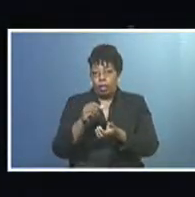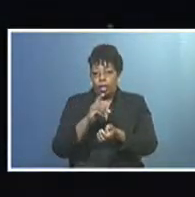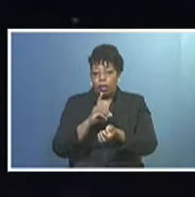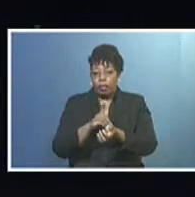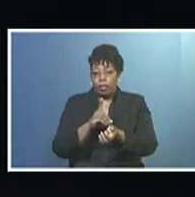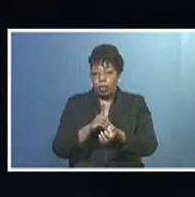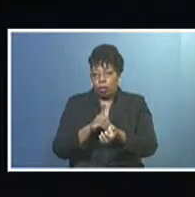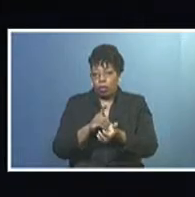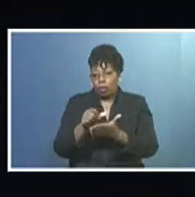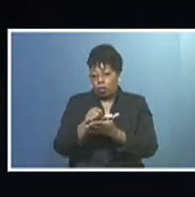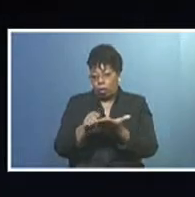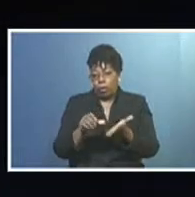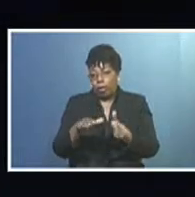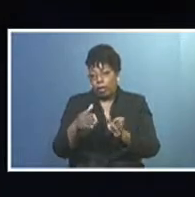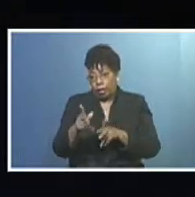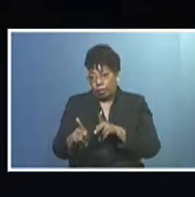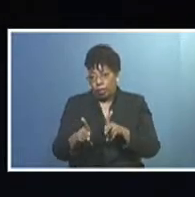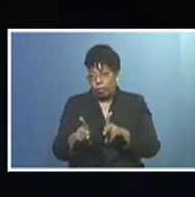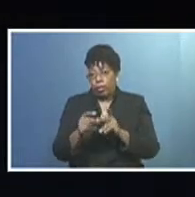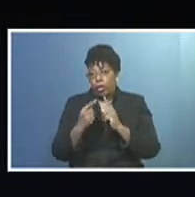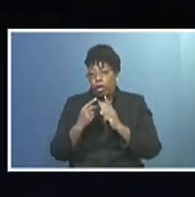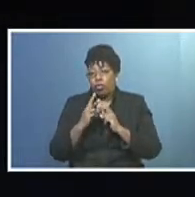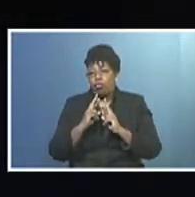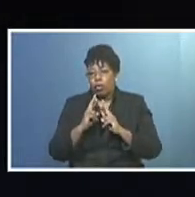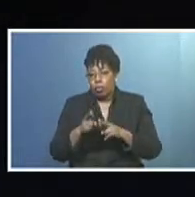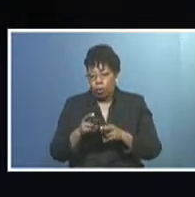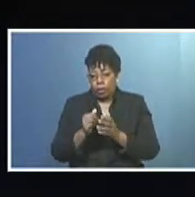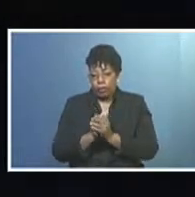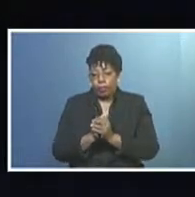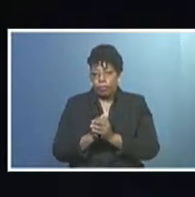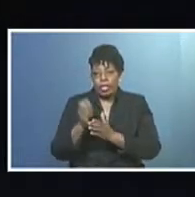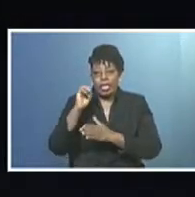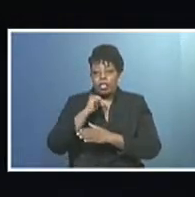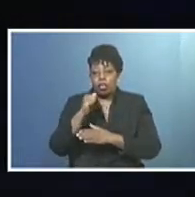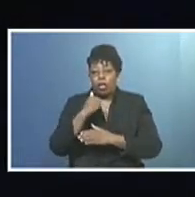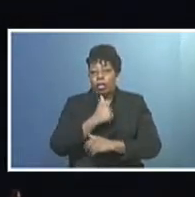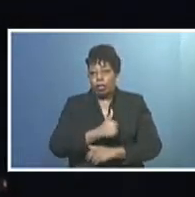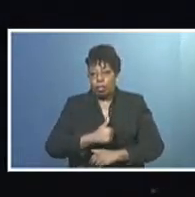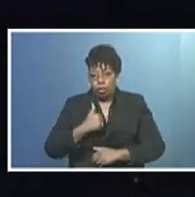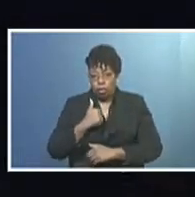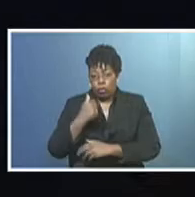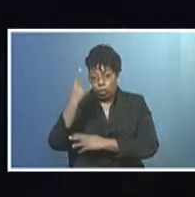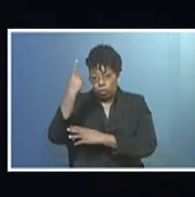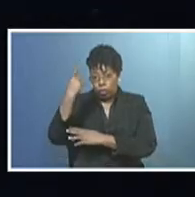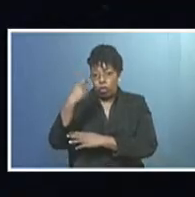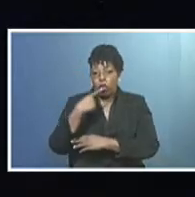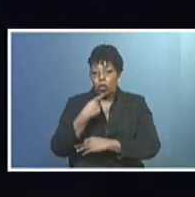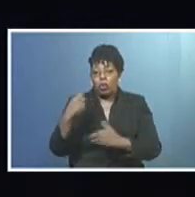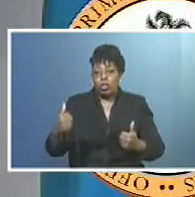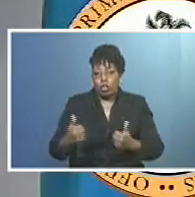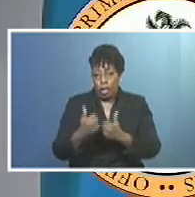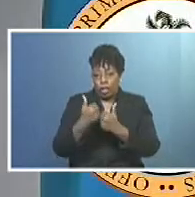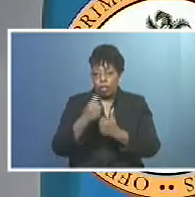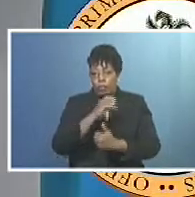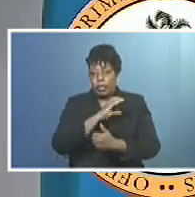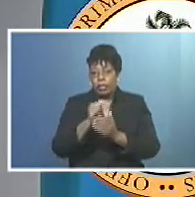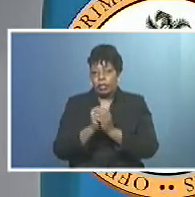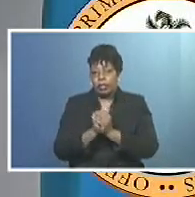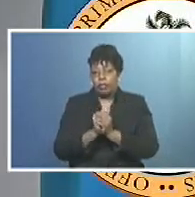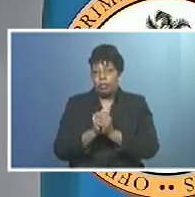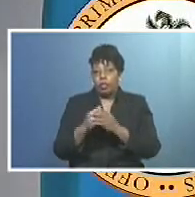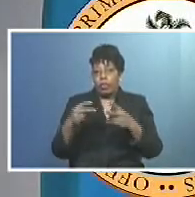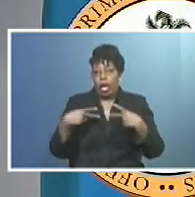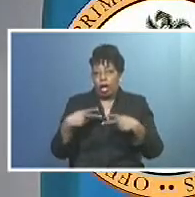the COVID-19 pandemic. The commissioner was unapologetic about the fate of suspects who challenged police. There were